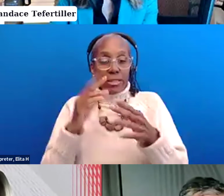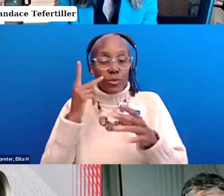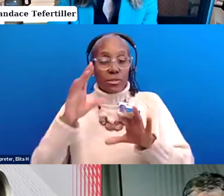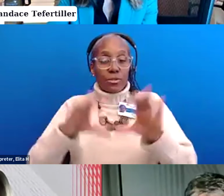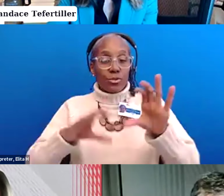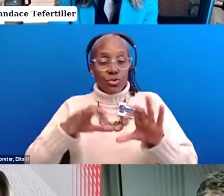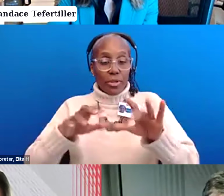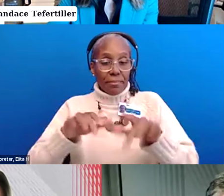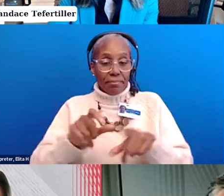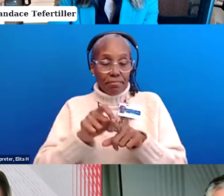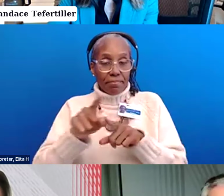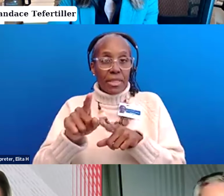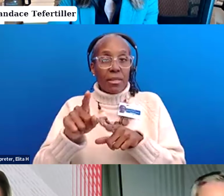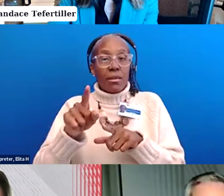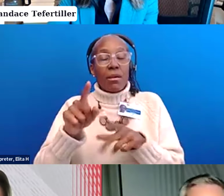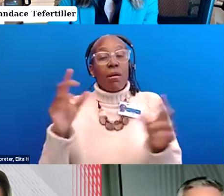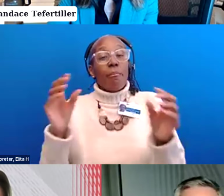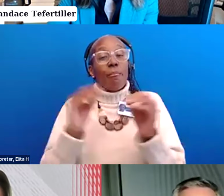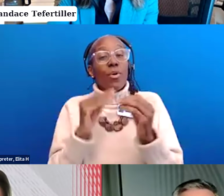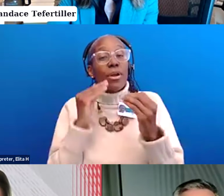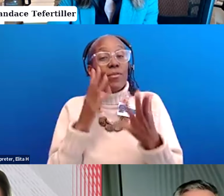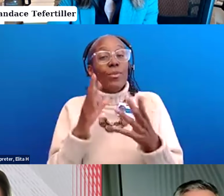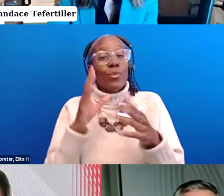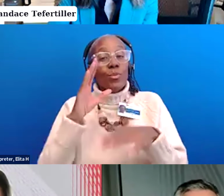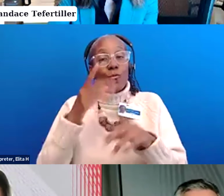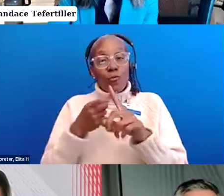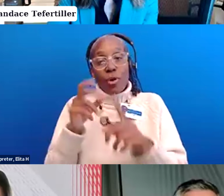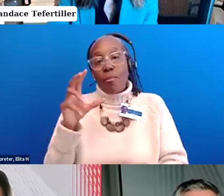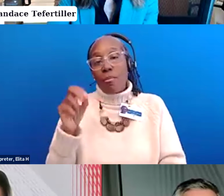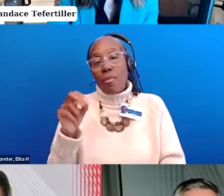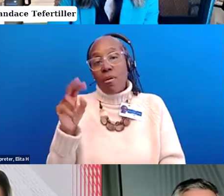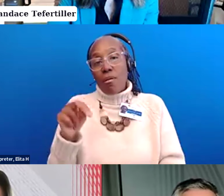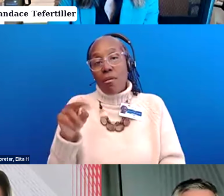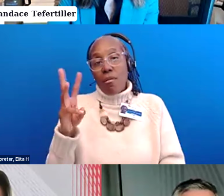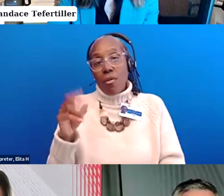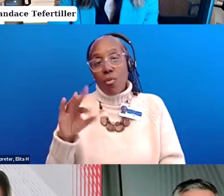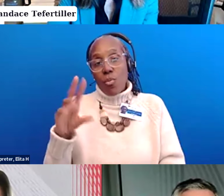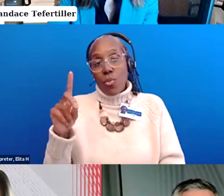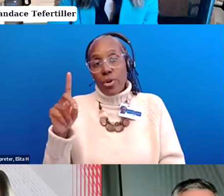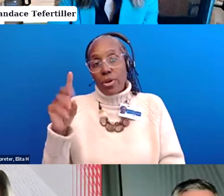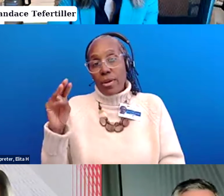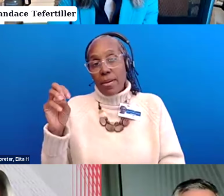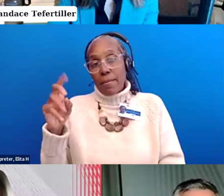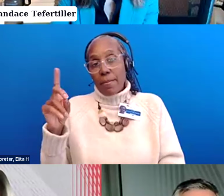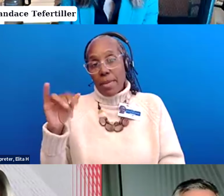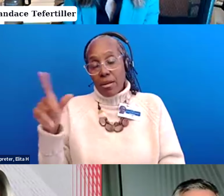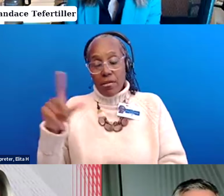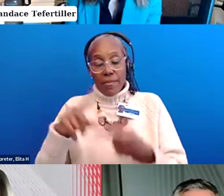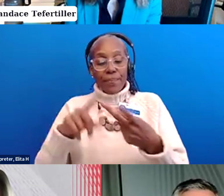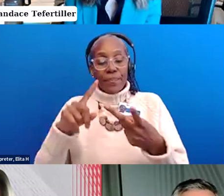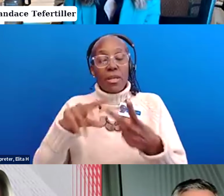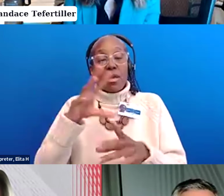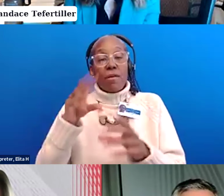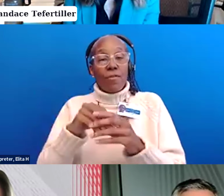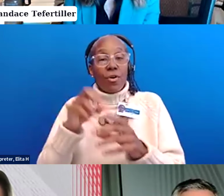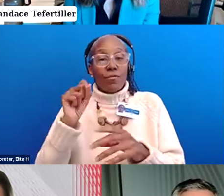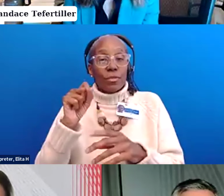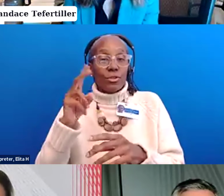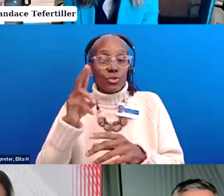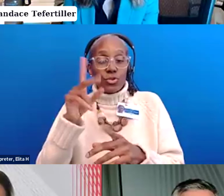chat to get more information from Onward Medical, to also participate in that survey to get more